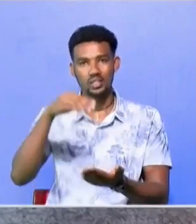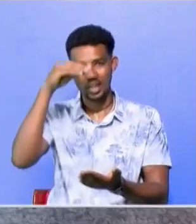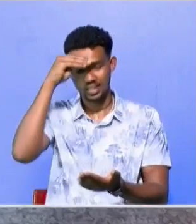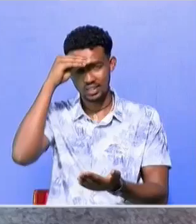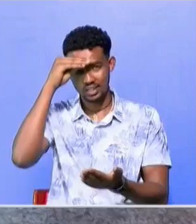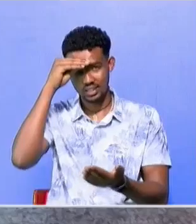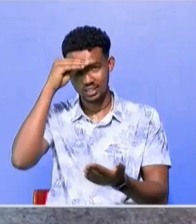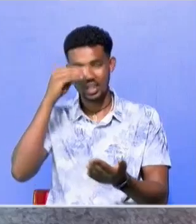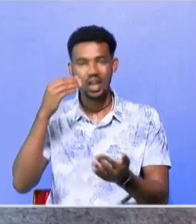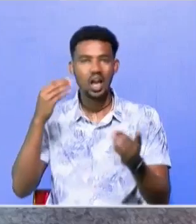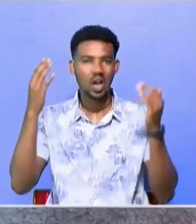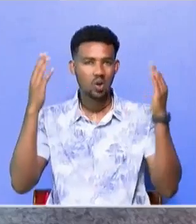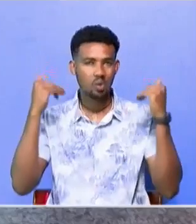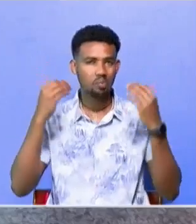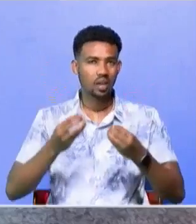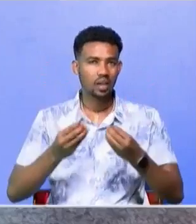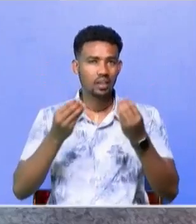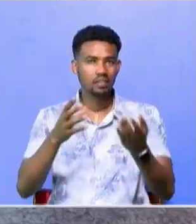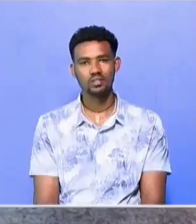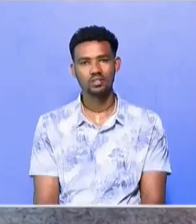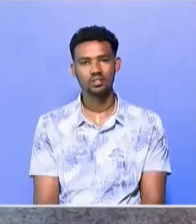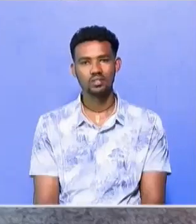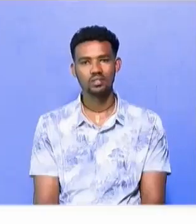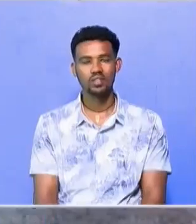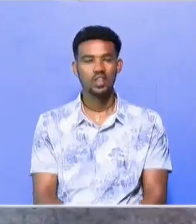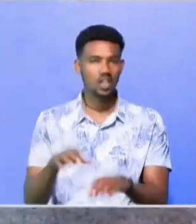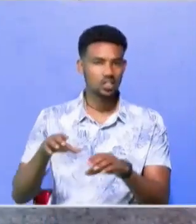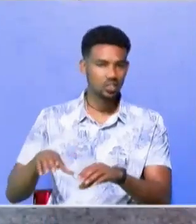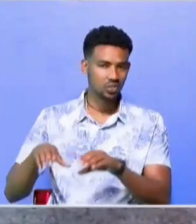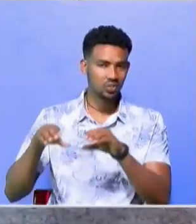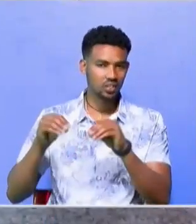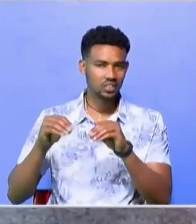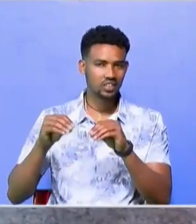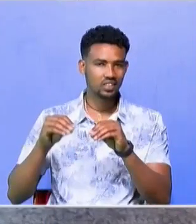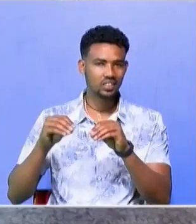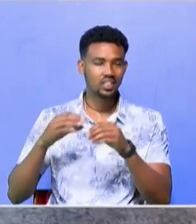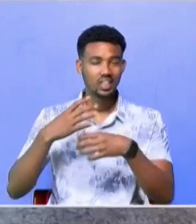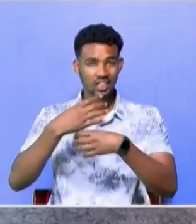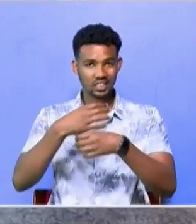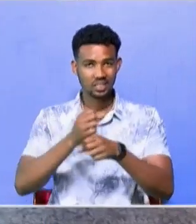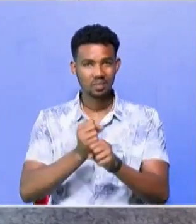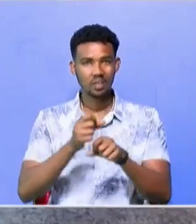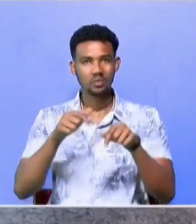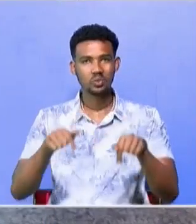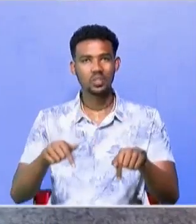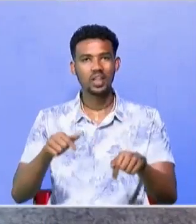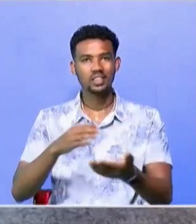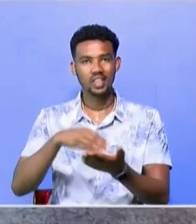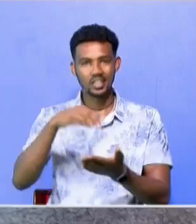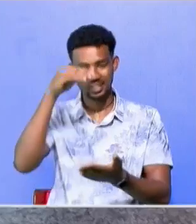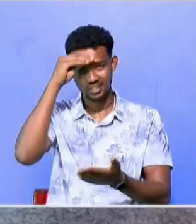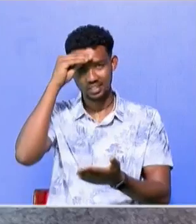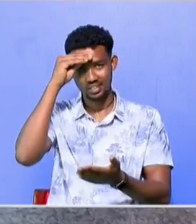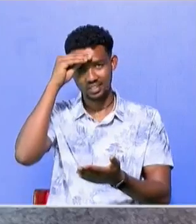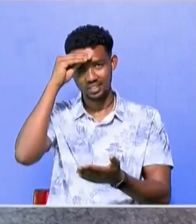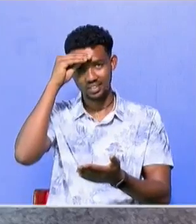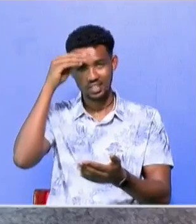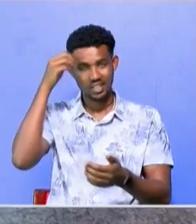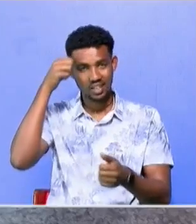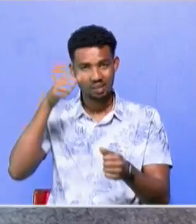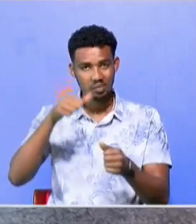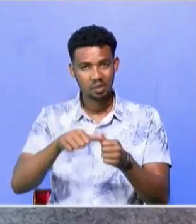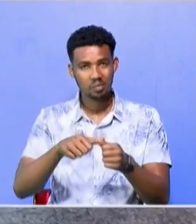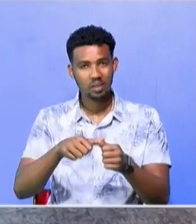get some points and understand the topic. Students, let us summarize today's lesson.